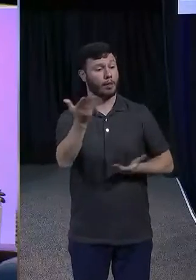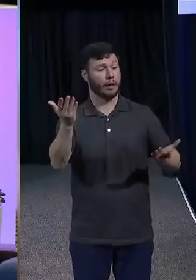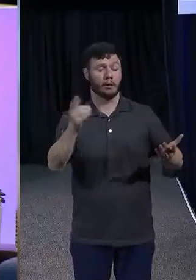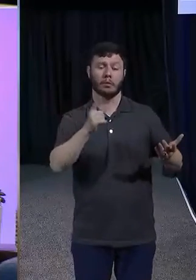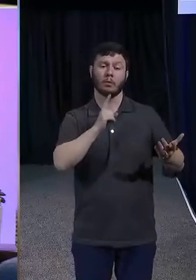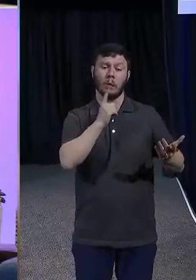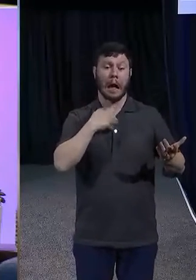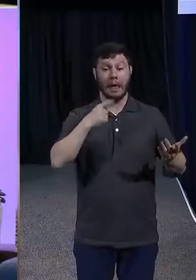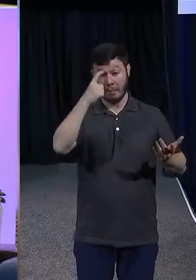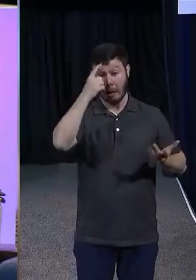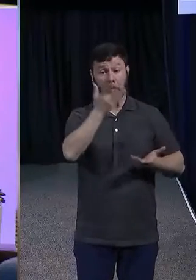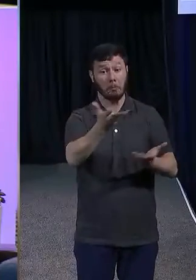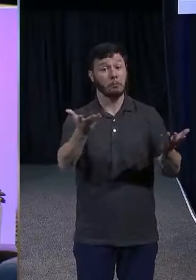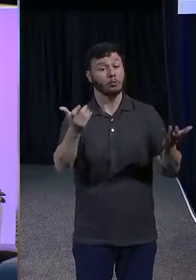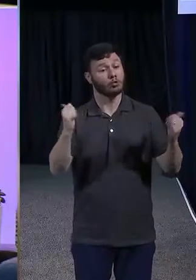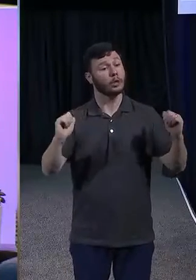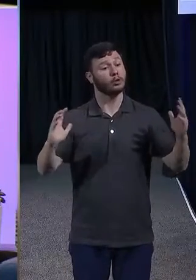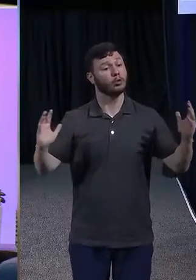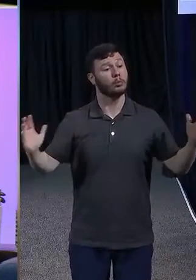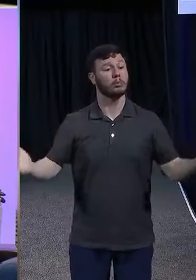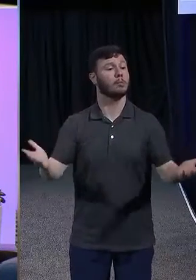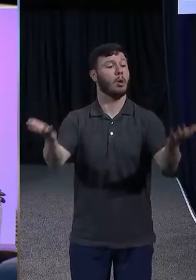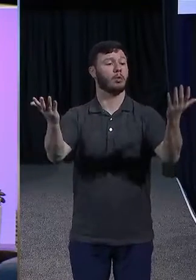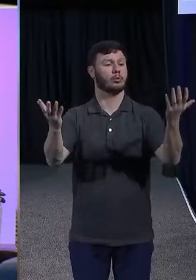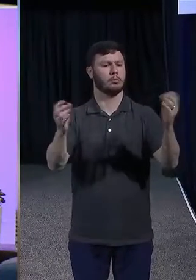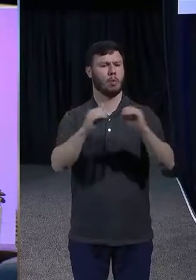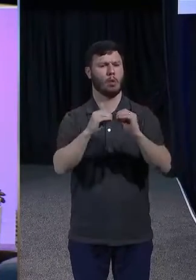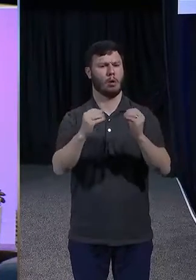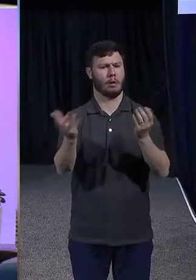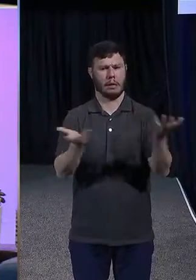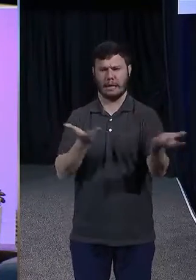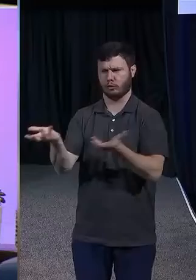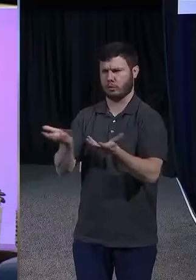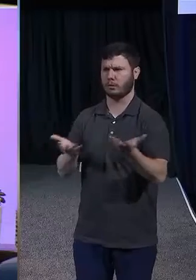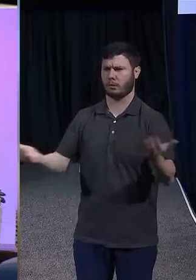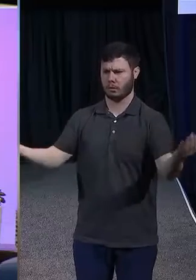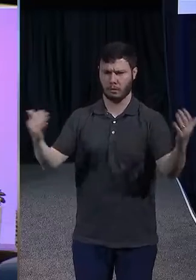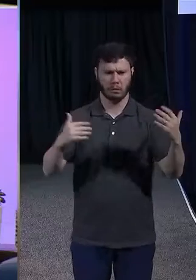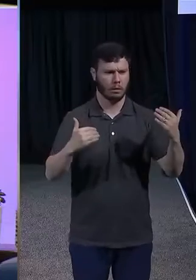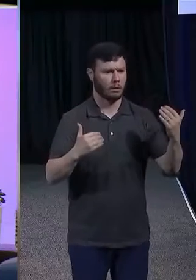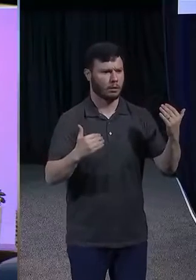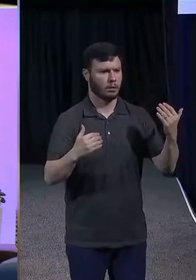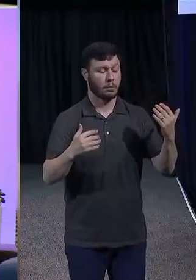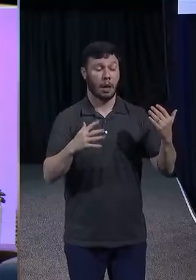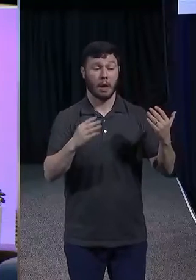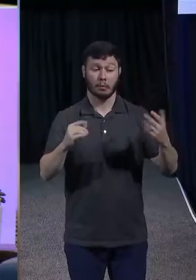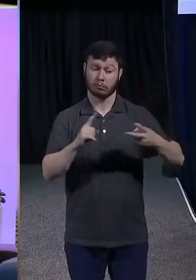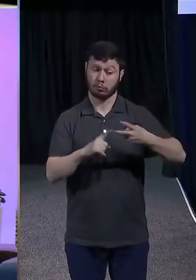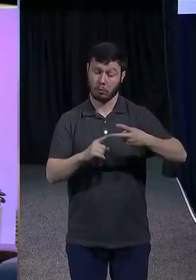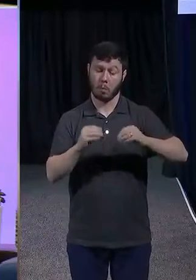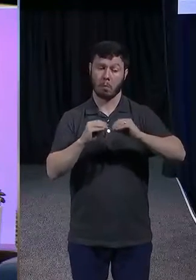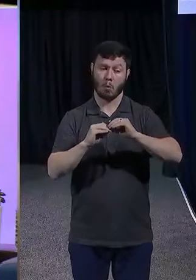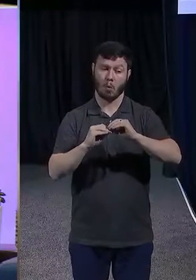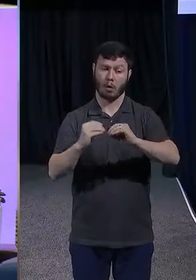do is promote more engagement and more accountability to the learning environment that